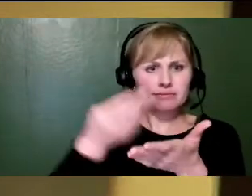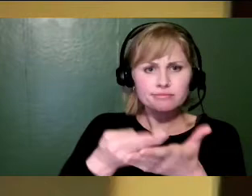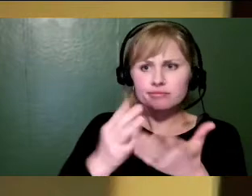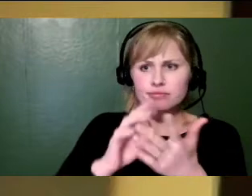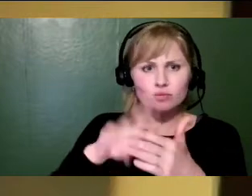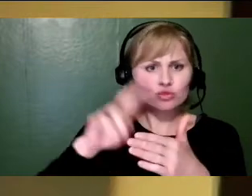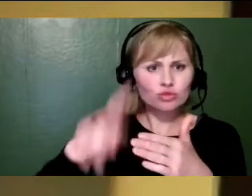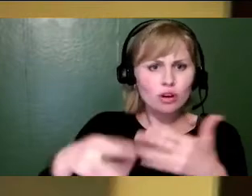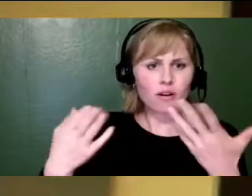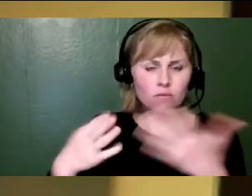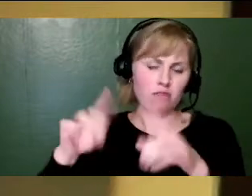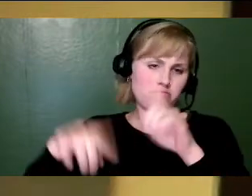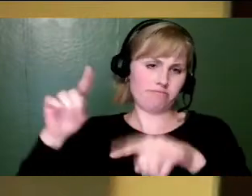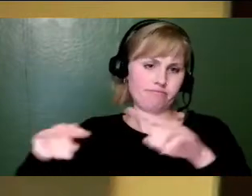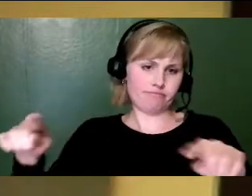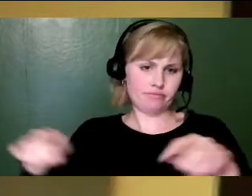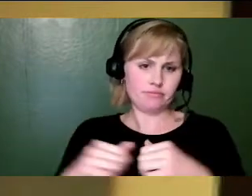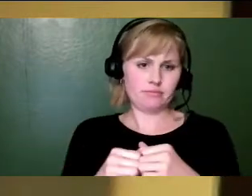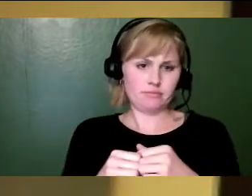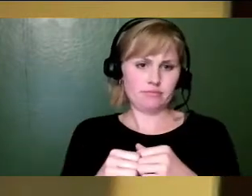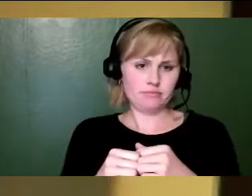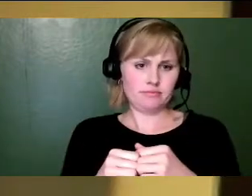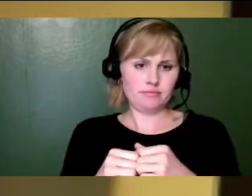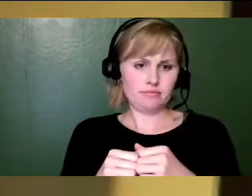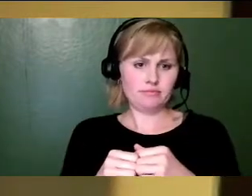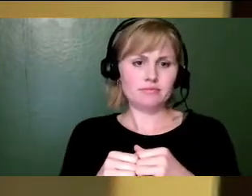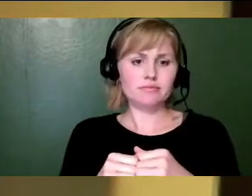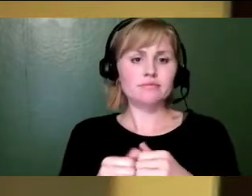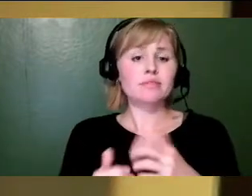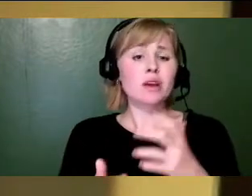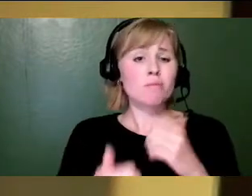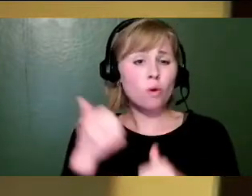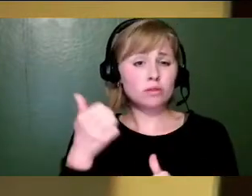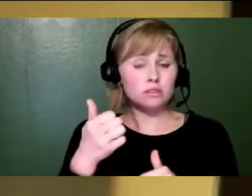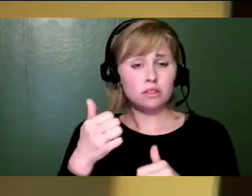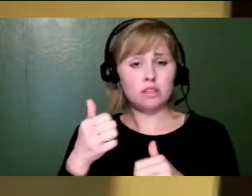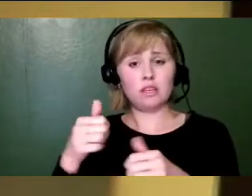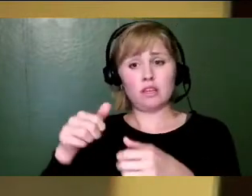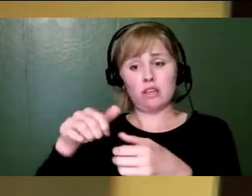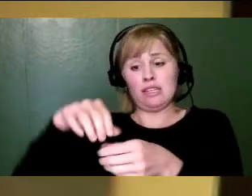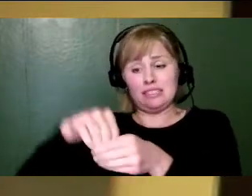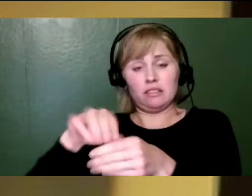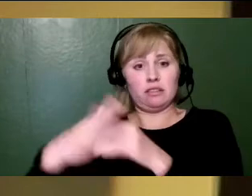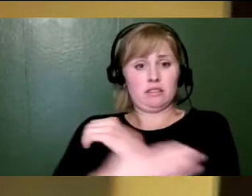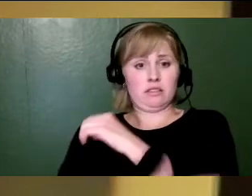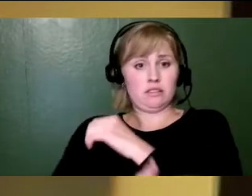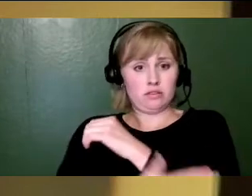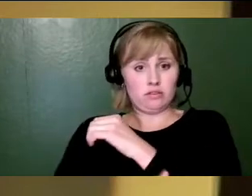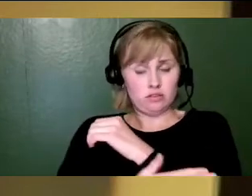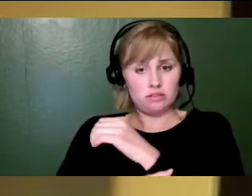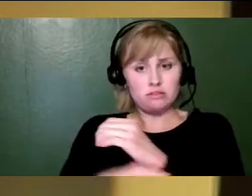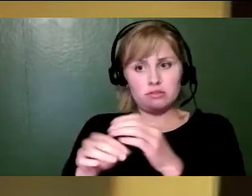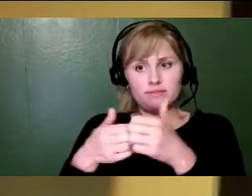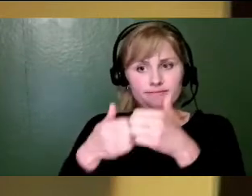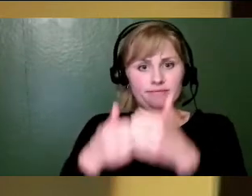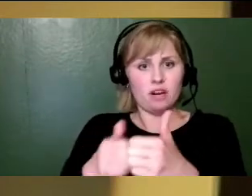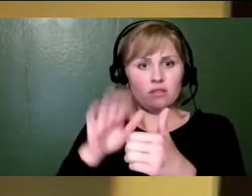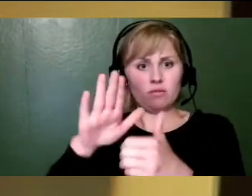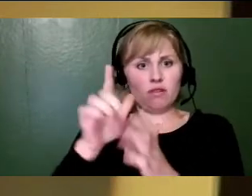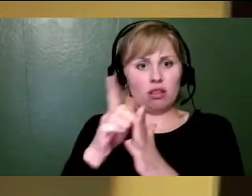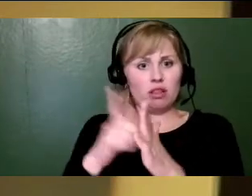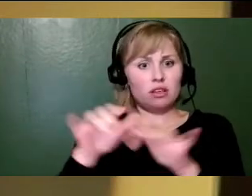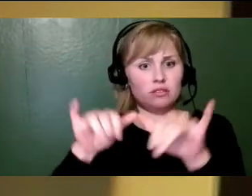even for counsel with a mostly domestic practice, experience with a different legal system is prized. In some countries,